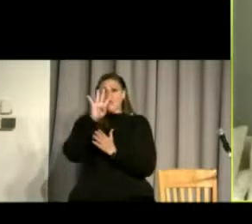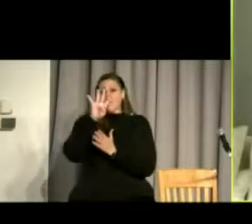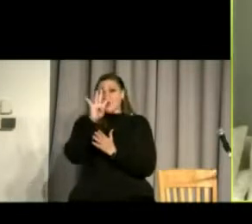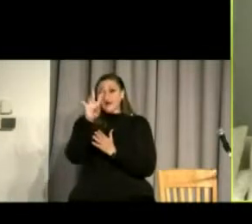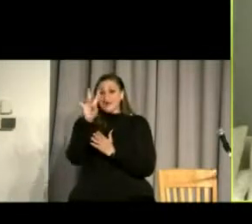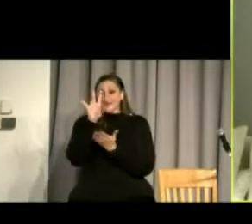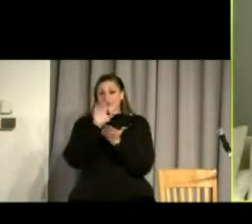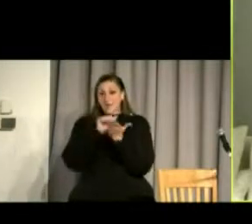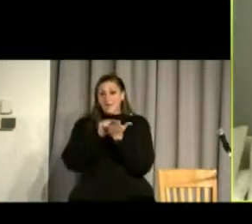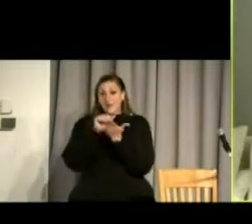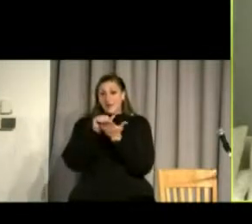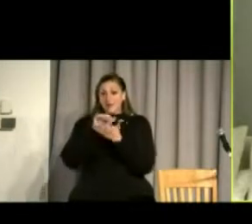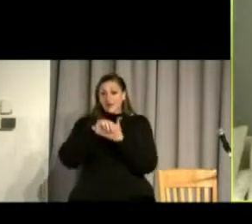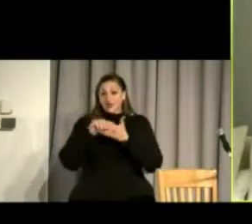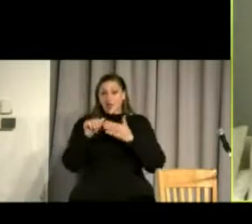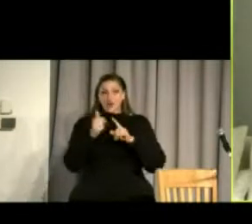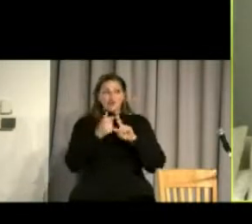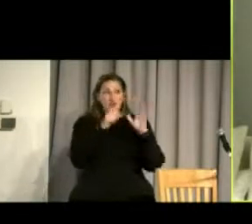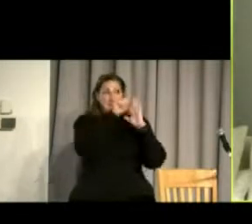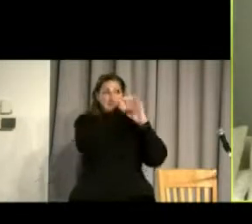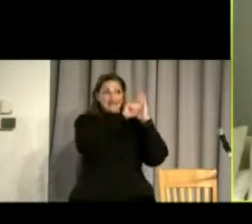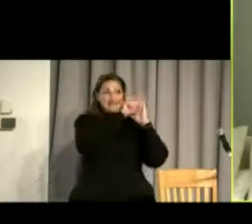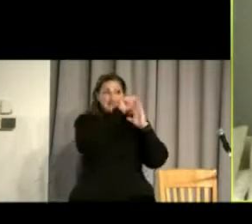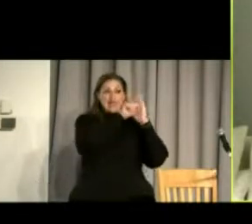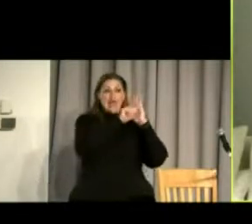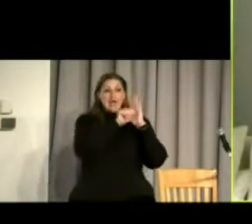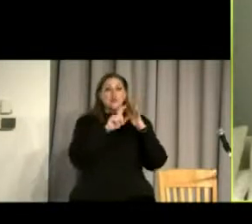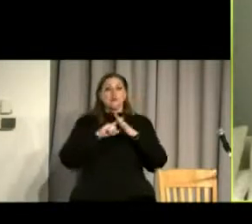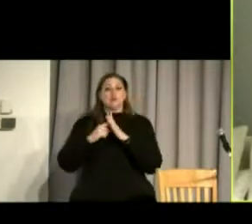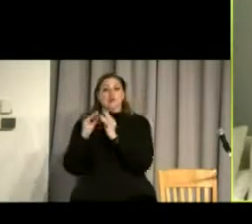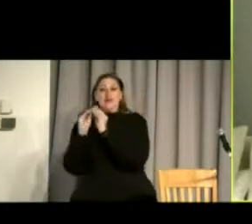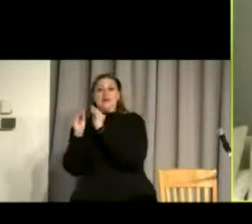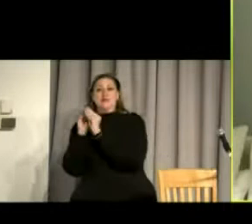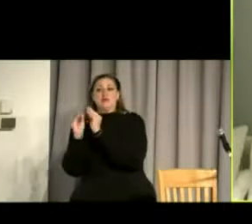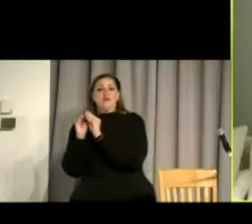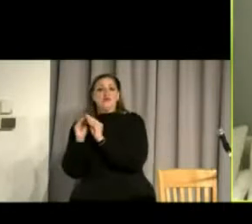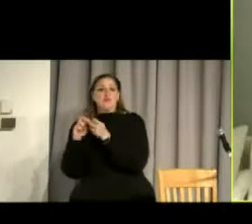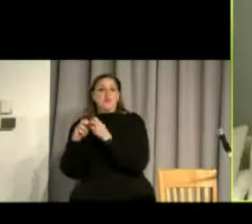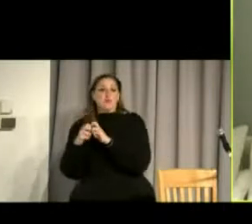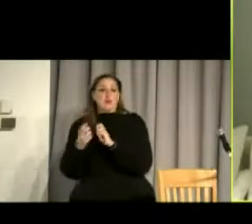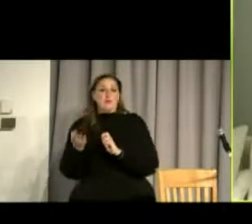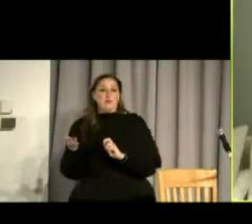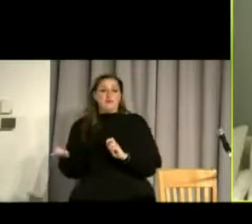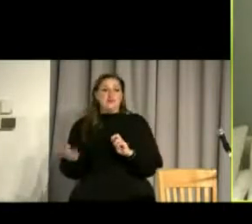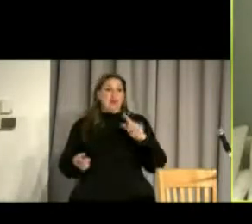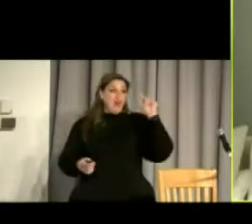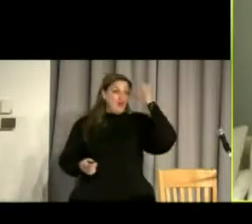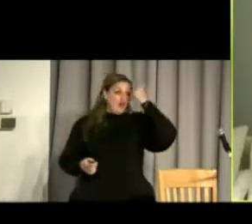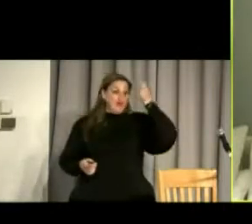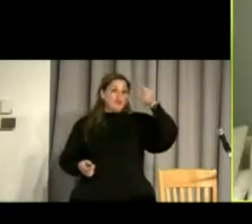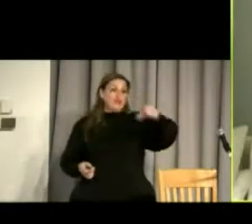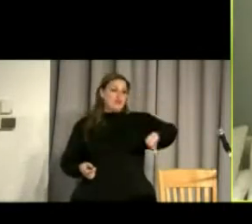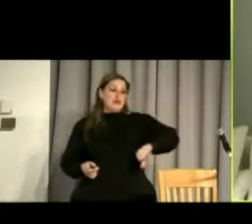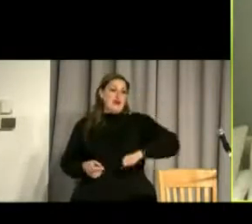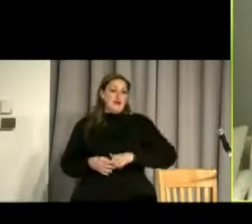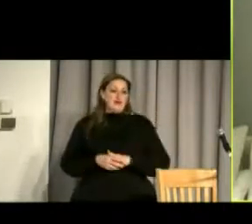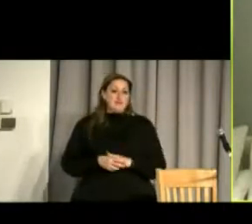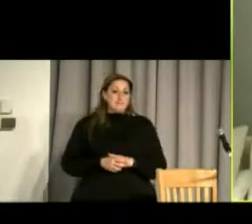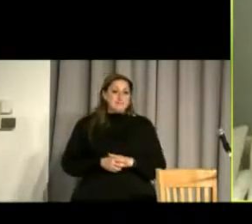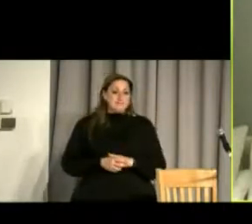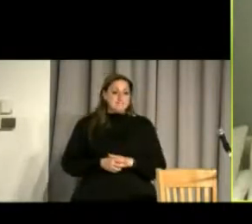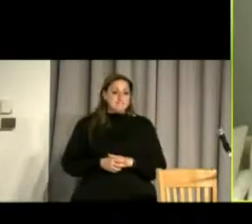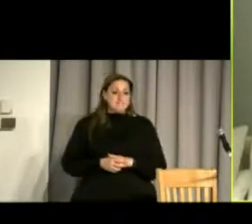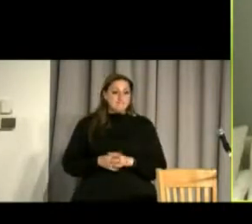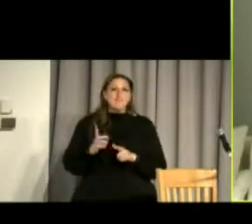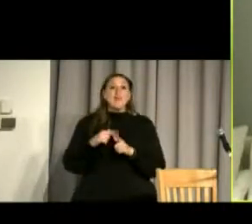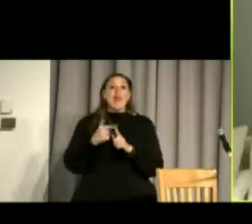$47 million from the state to begin to fix the infrastructure problem. The governor denied it.